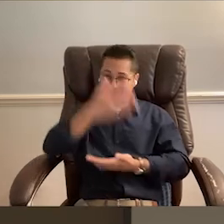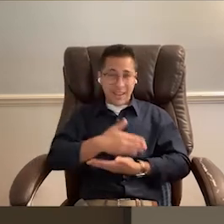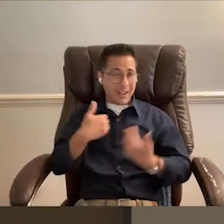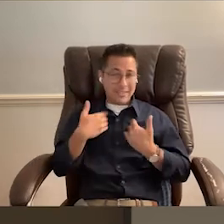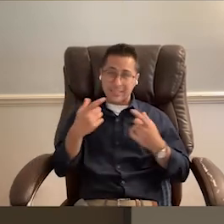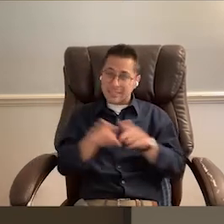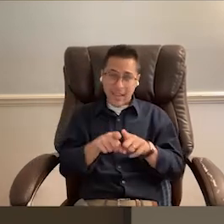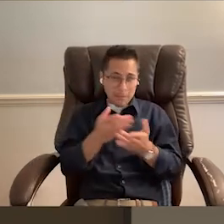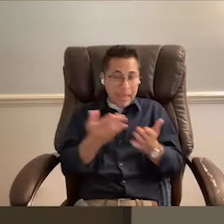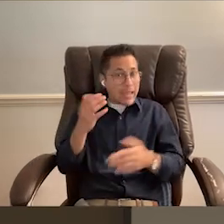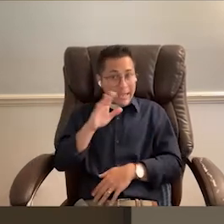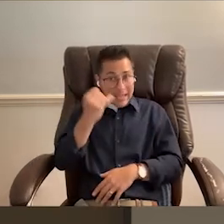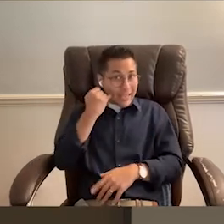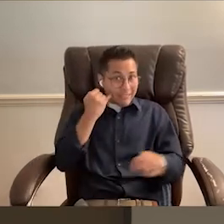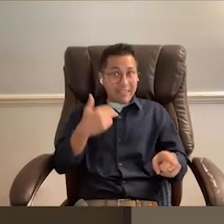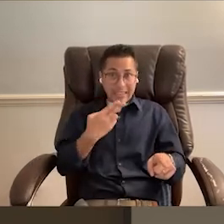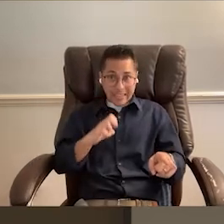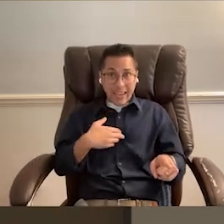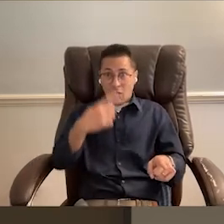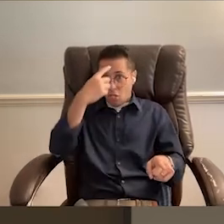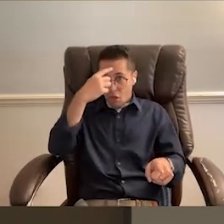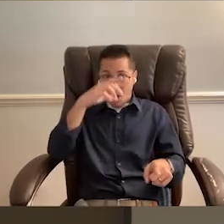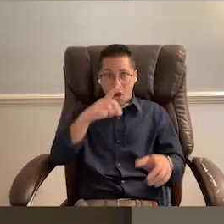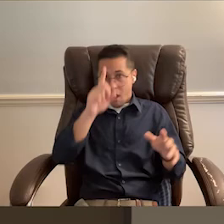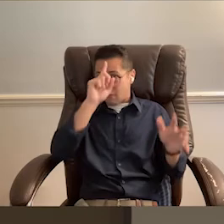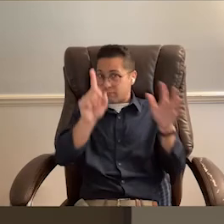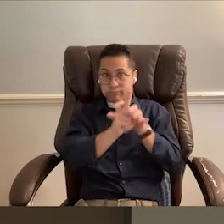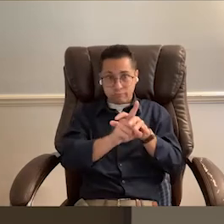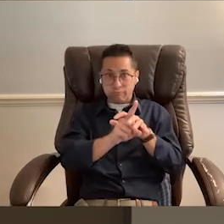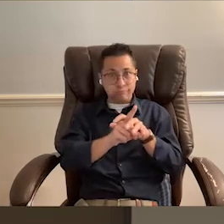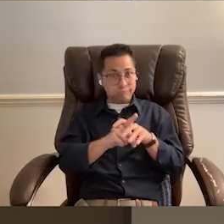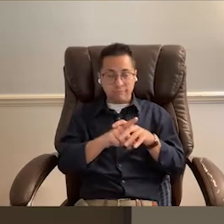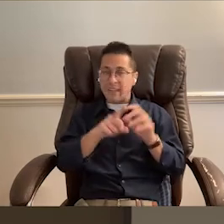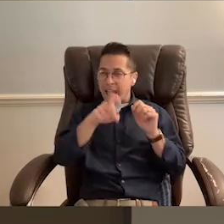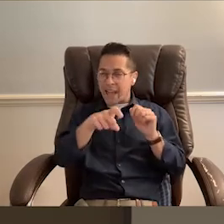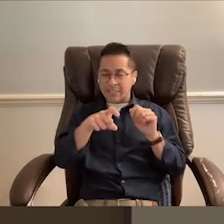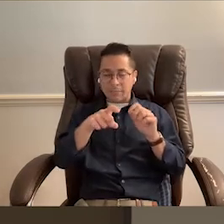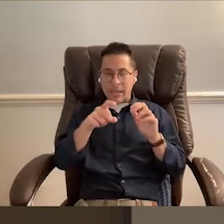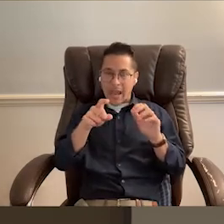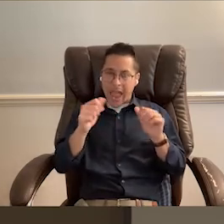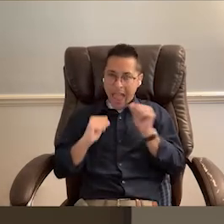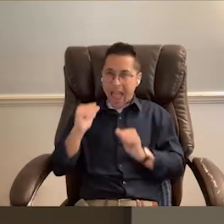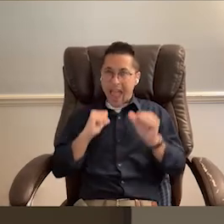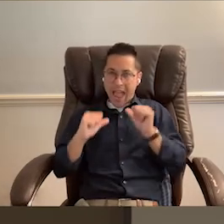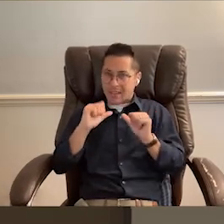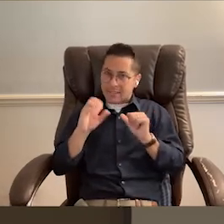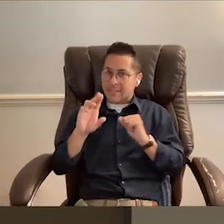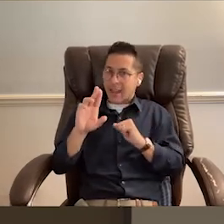brain that it's going to happen. My son has the same thing. He has a thought in his brain.